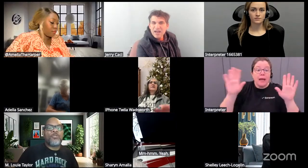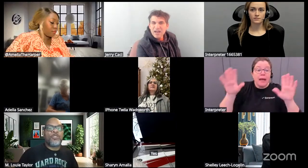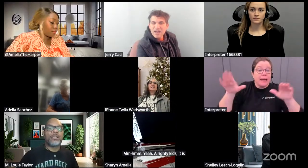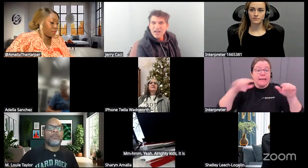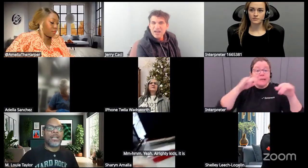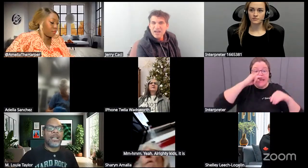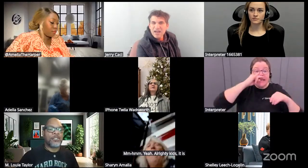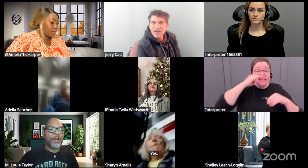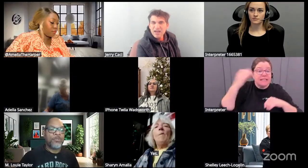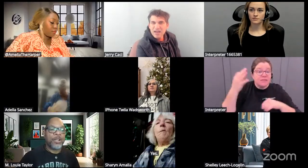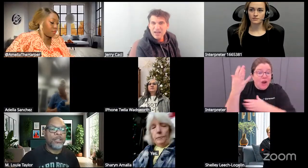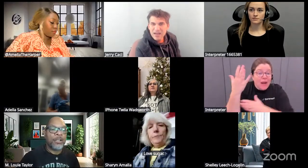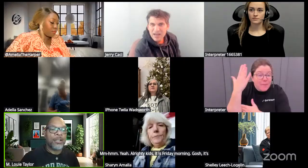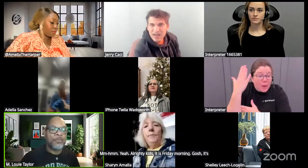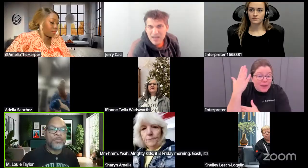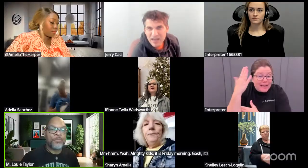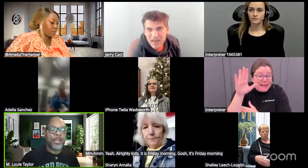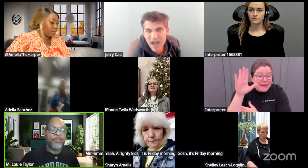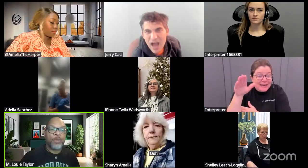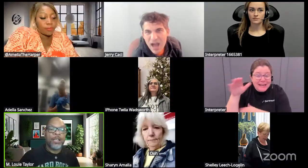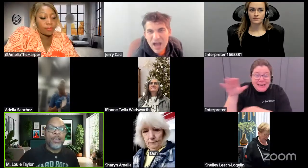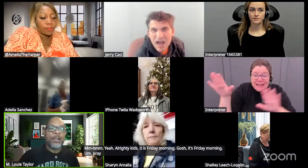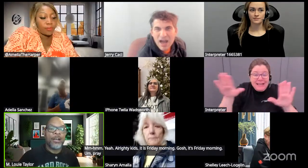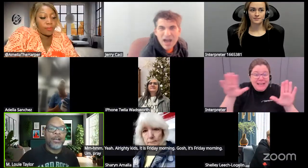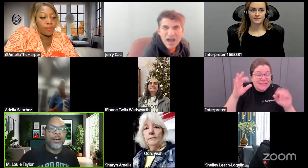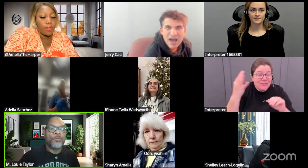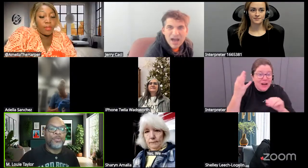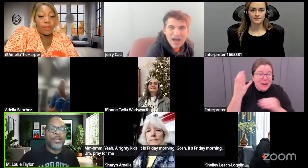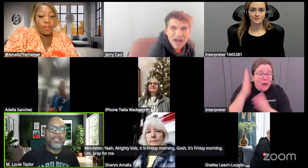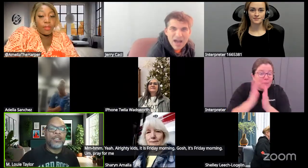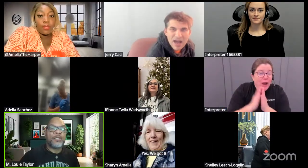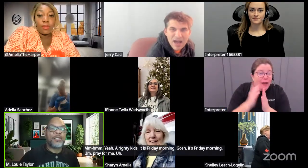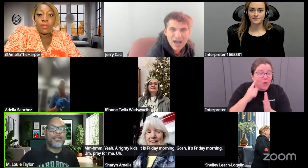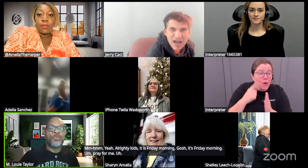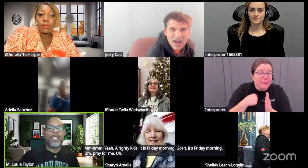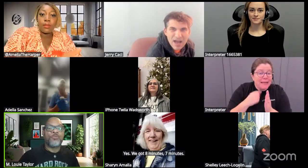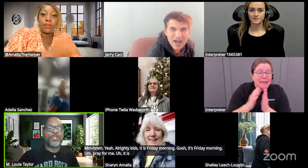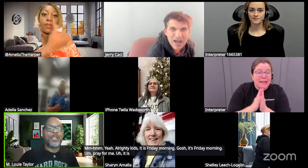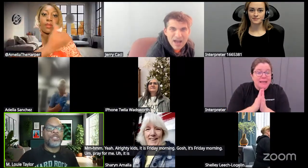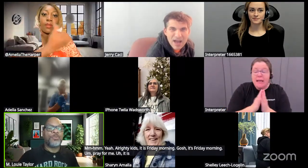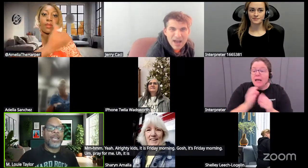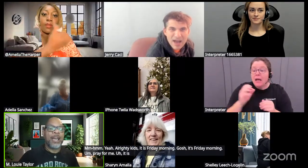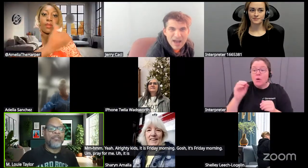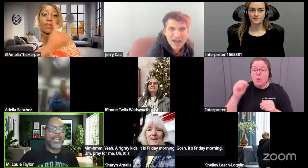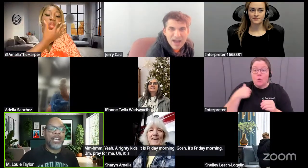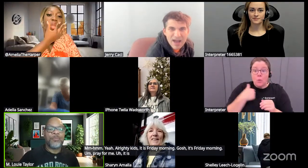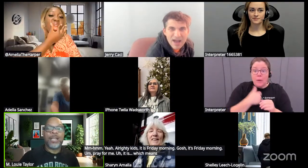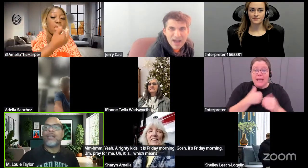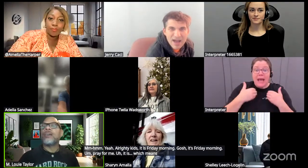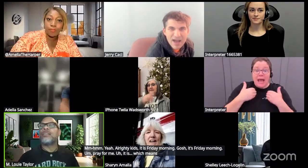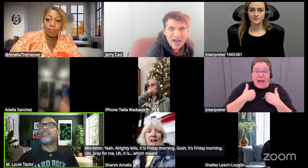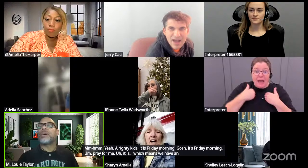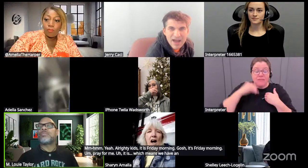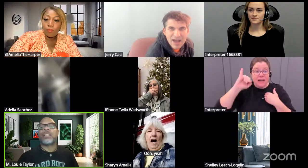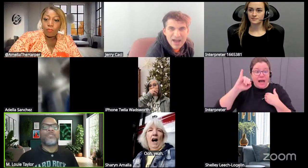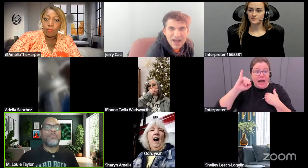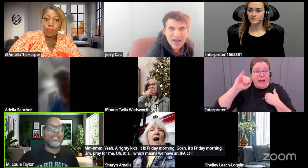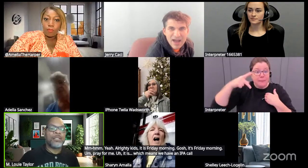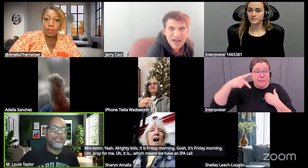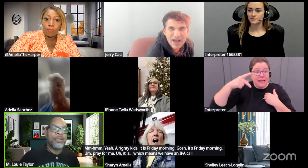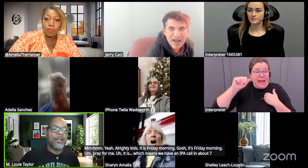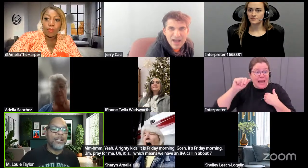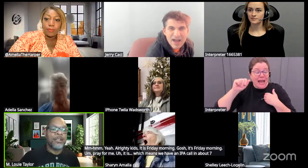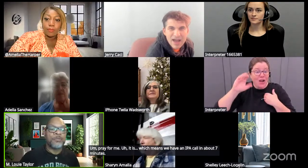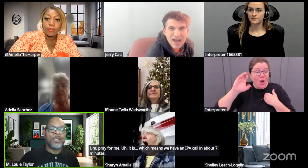Friday morning. Gosh, it's Friday too. morning. We got Yeah. Today eight for me. eight minutes to It minutes. is which means we have an IPA call in about